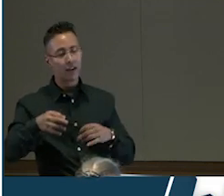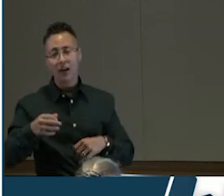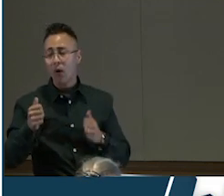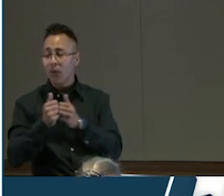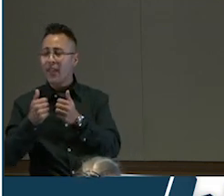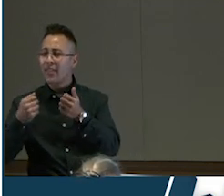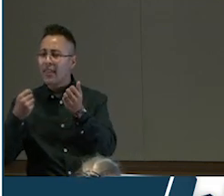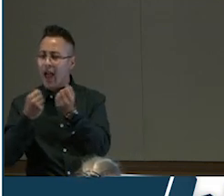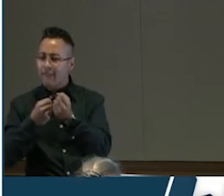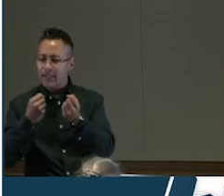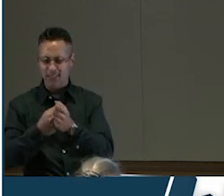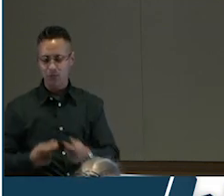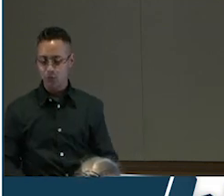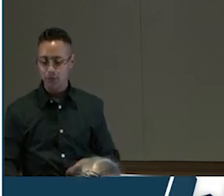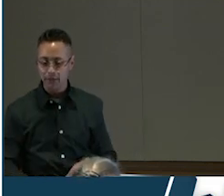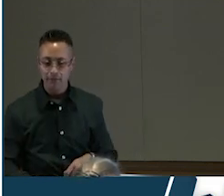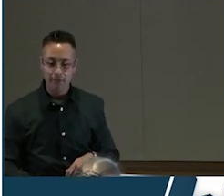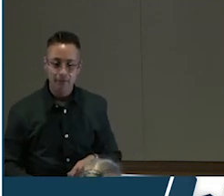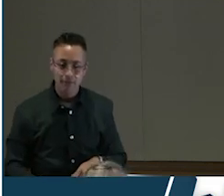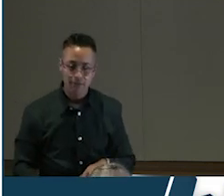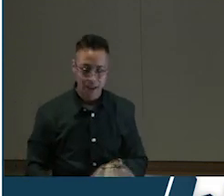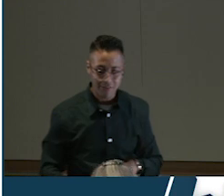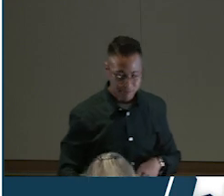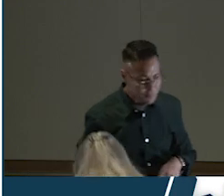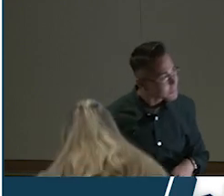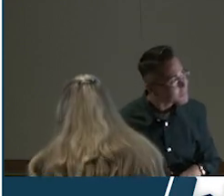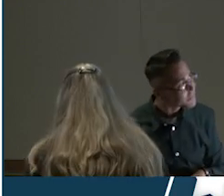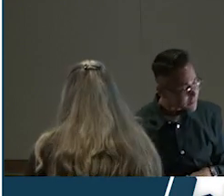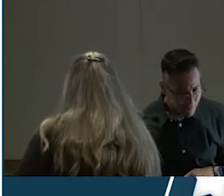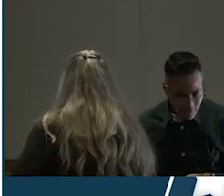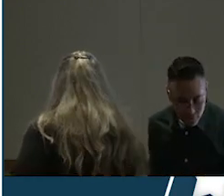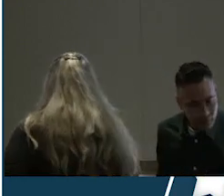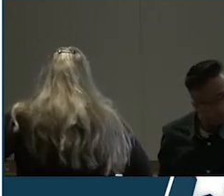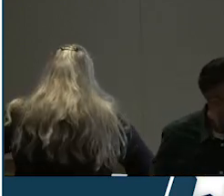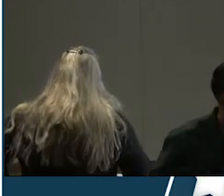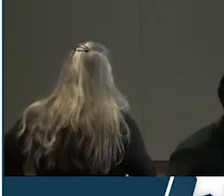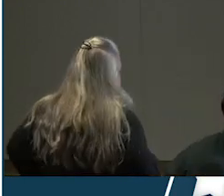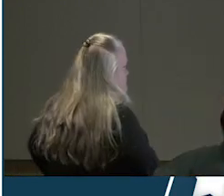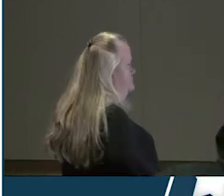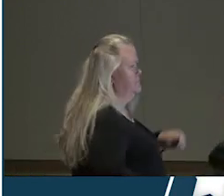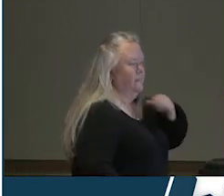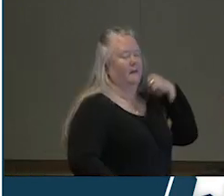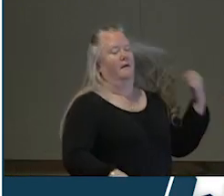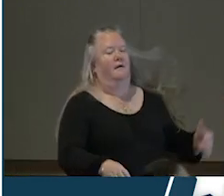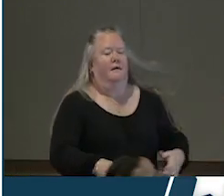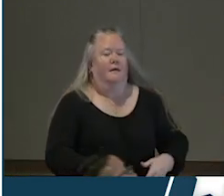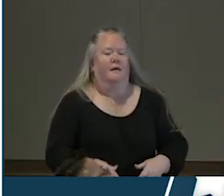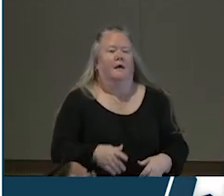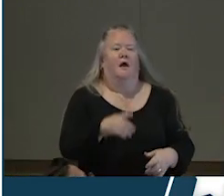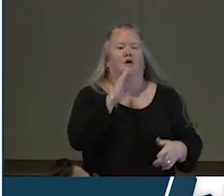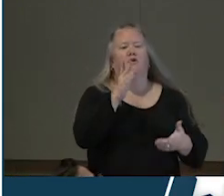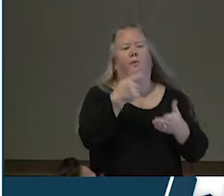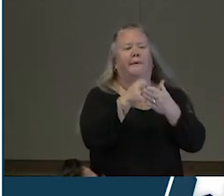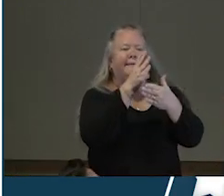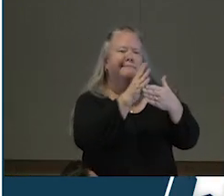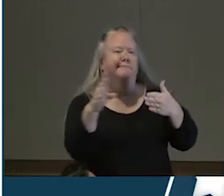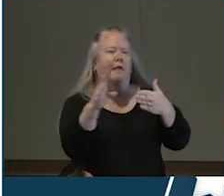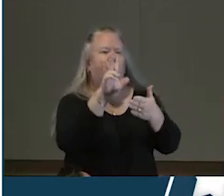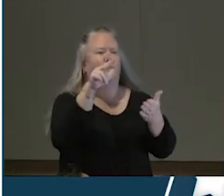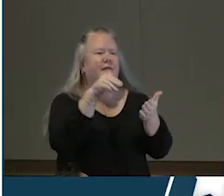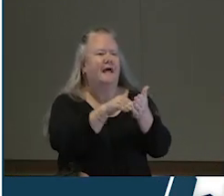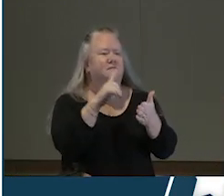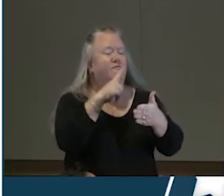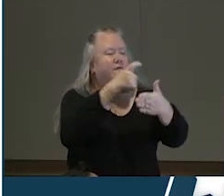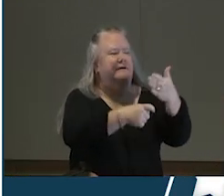do it in the court of law. I recommend one, but it's not required. You're generally going to be in the $3,000-ish range of